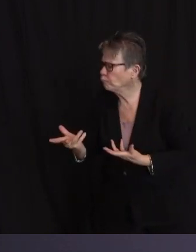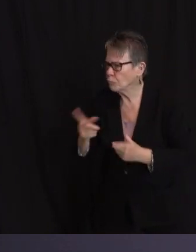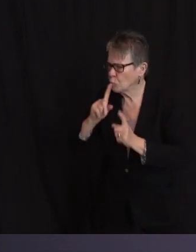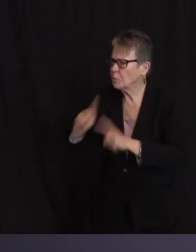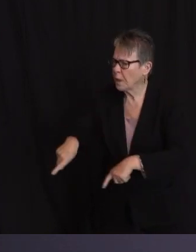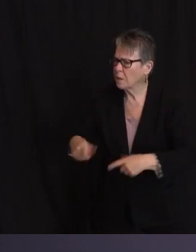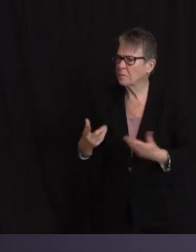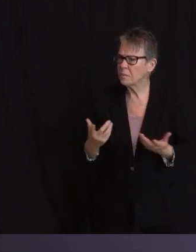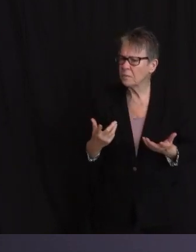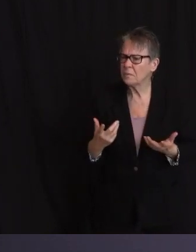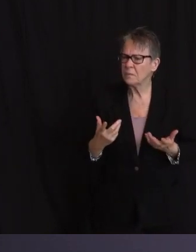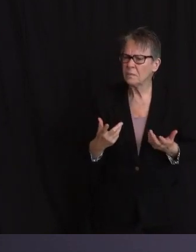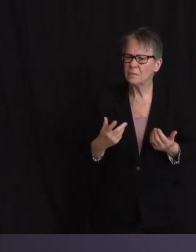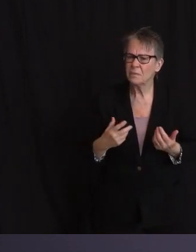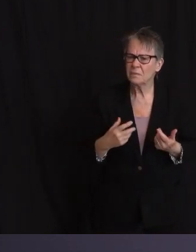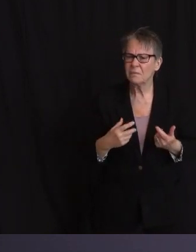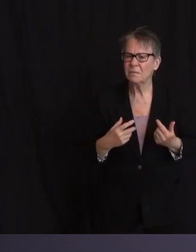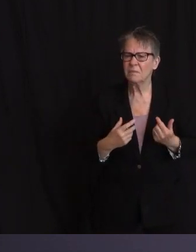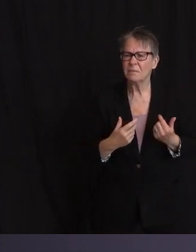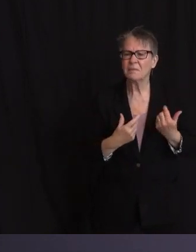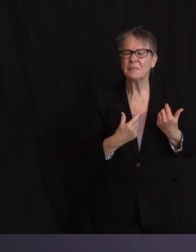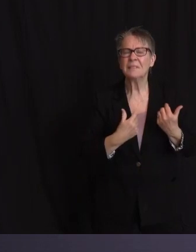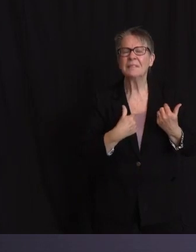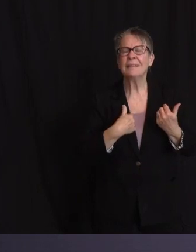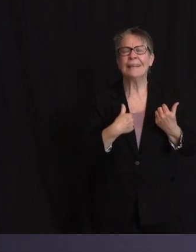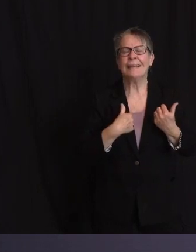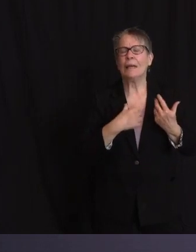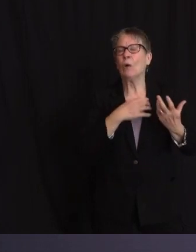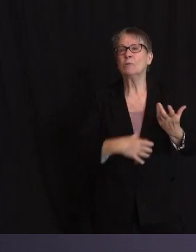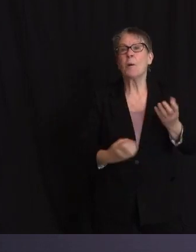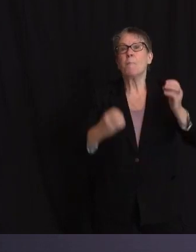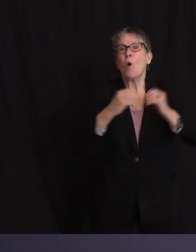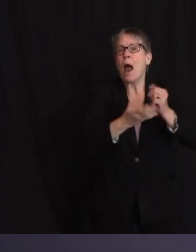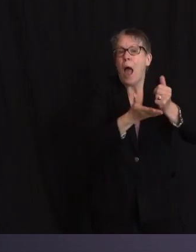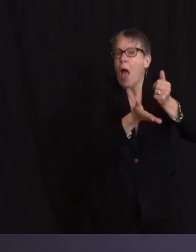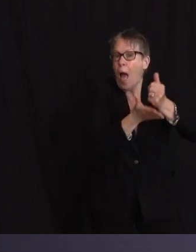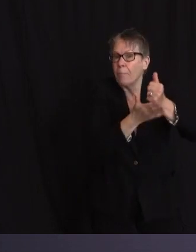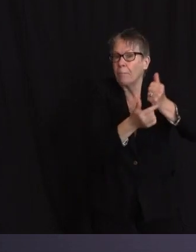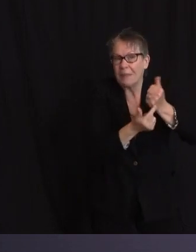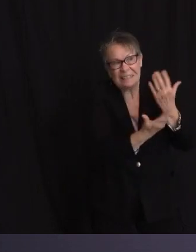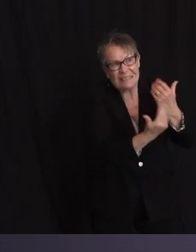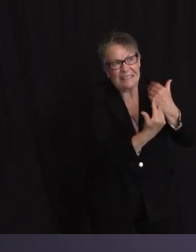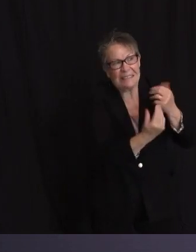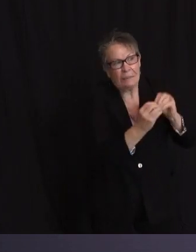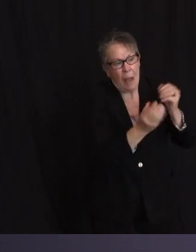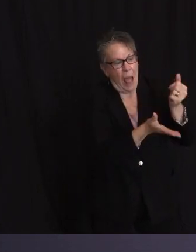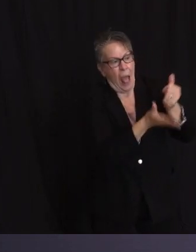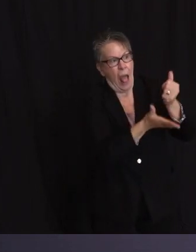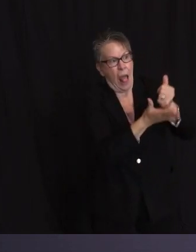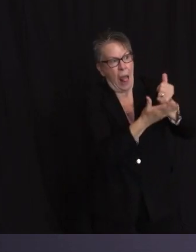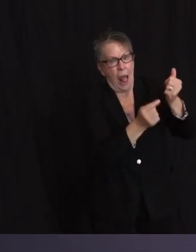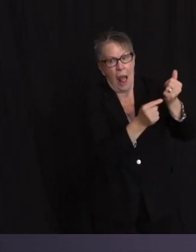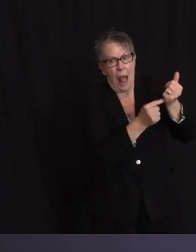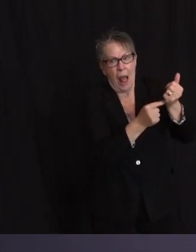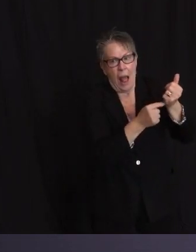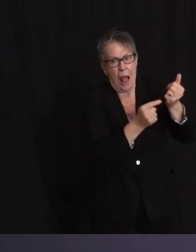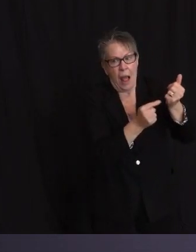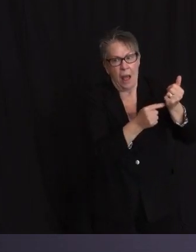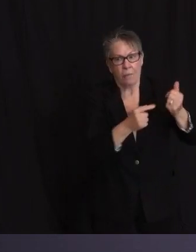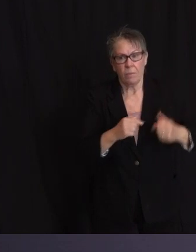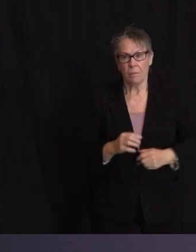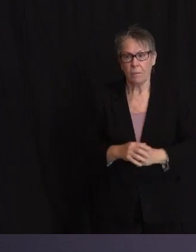extraordinary highlights, though. The Veterans Affairs team have been extraordinary. The Army Corps has been extraordinary. And